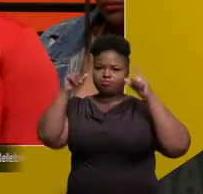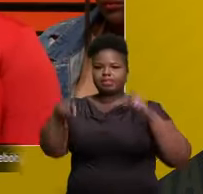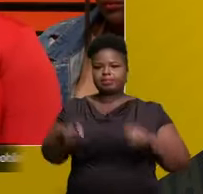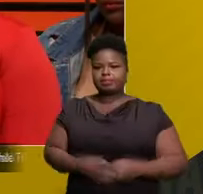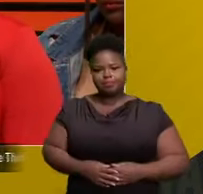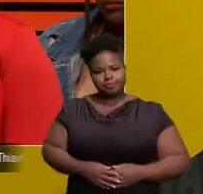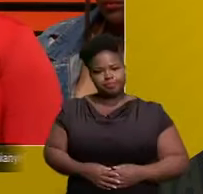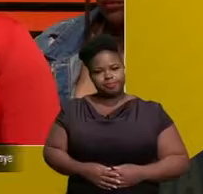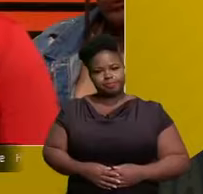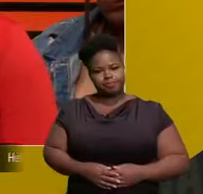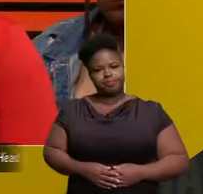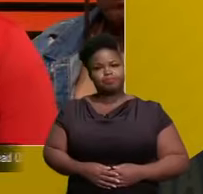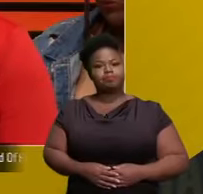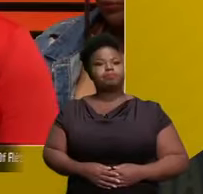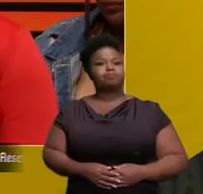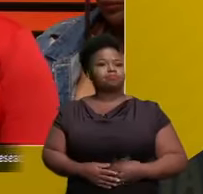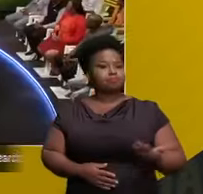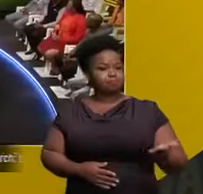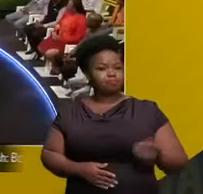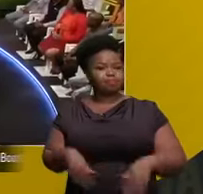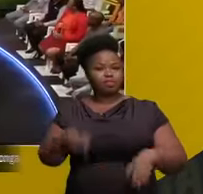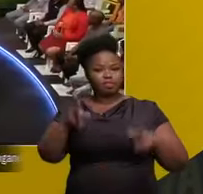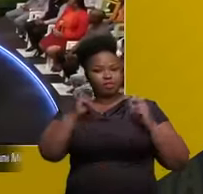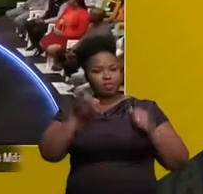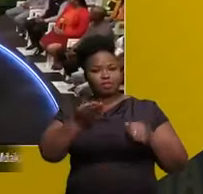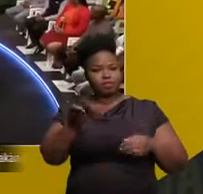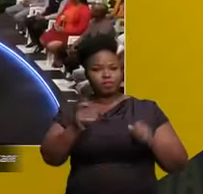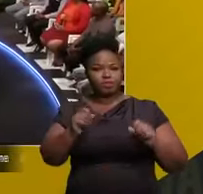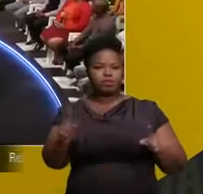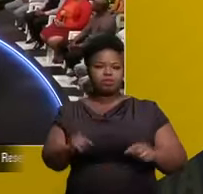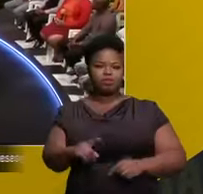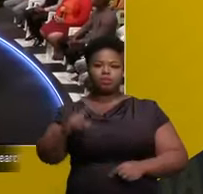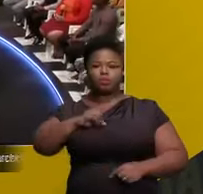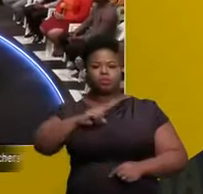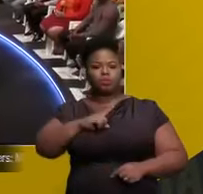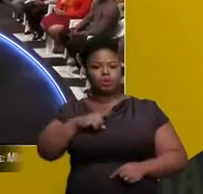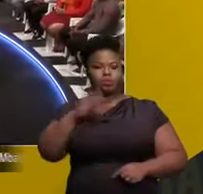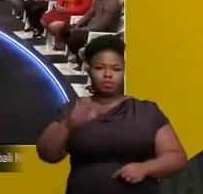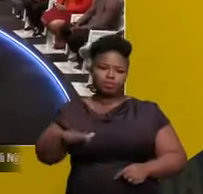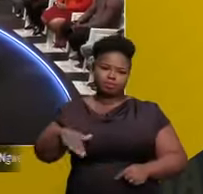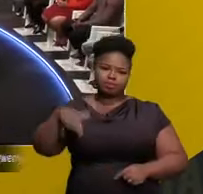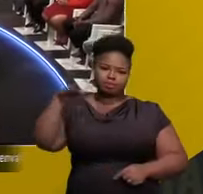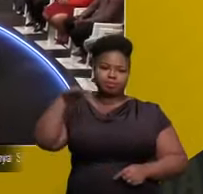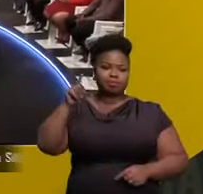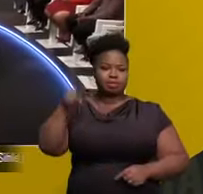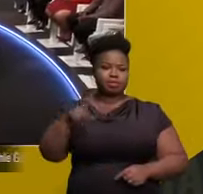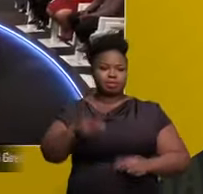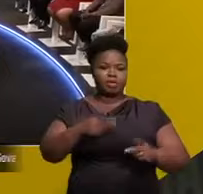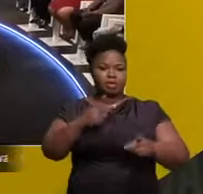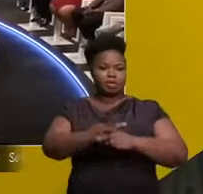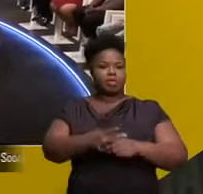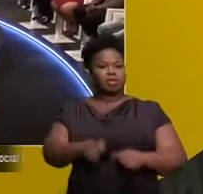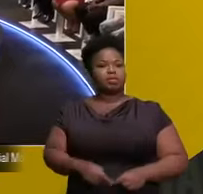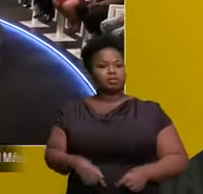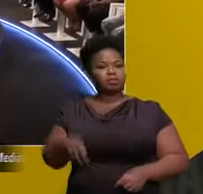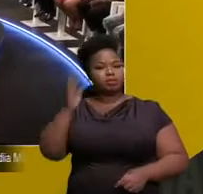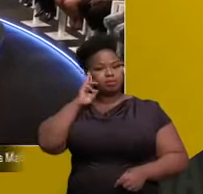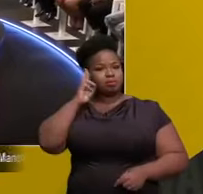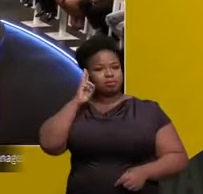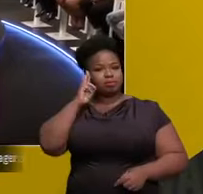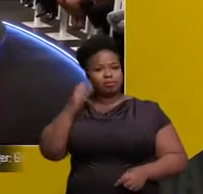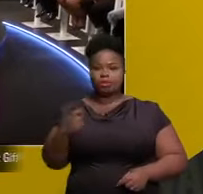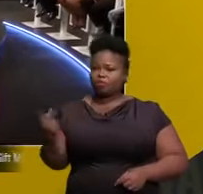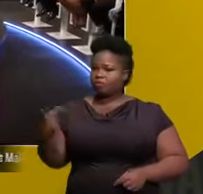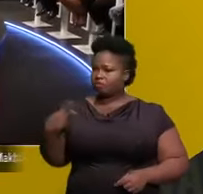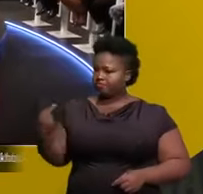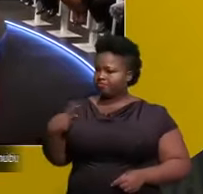life. Sure. I get we are Zoyla again now Mbugeli Guti. Ukula Ukshincha, Ukumbulu Guti Ge. Interbalegil, I think, between you